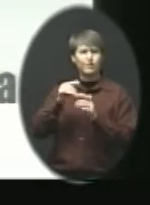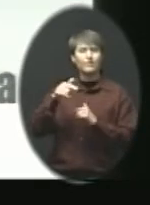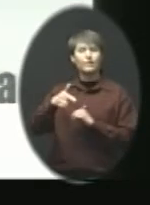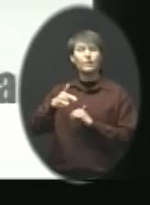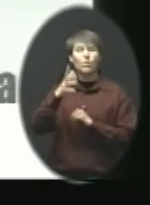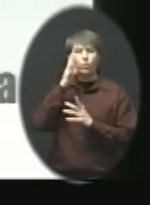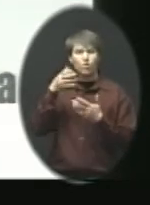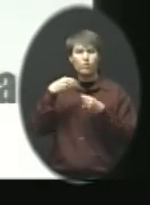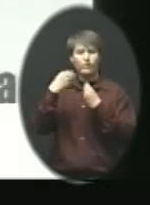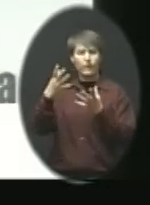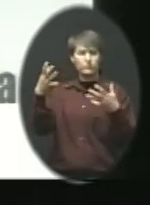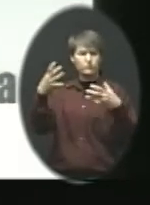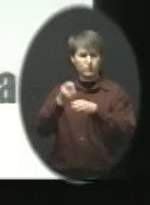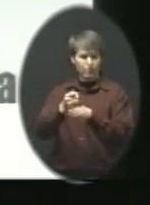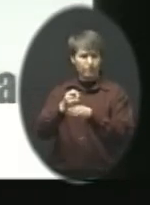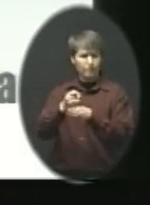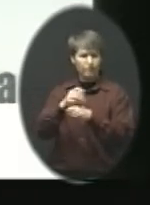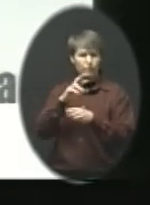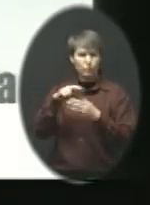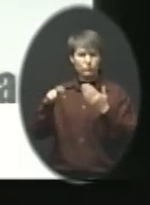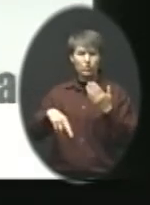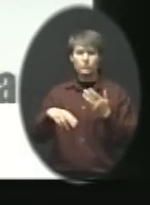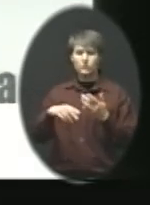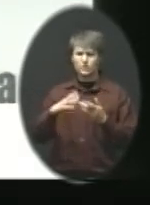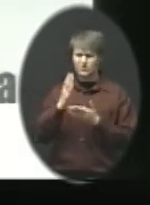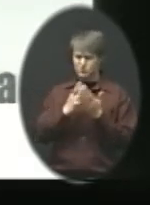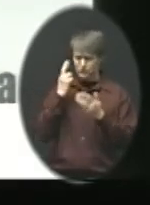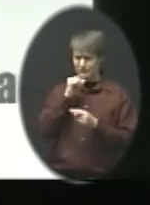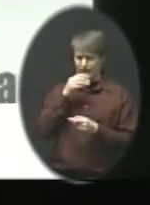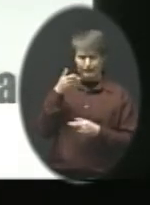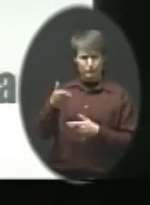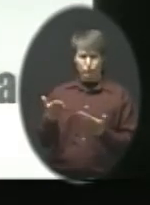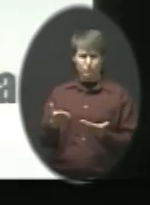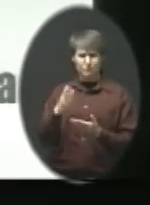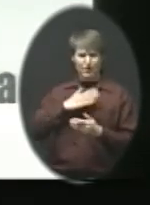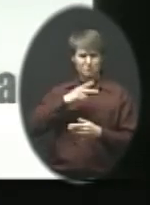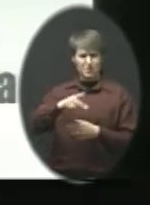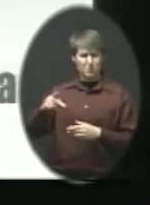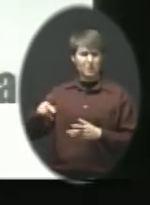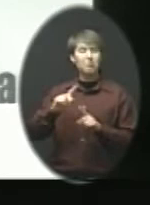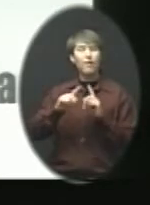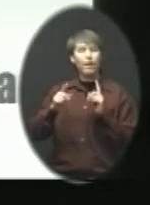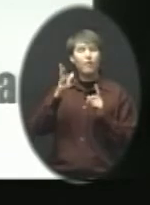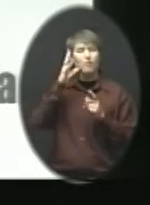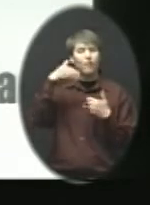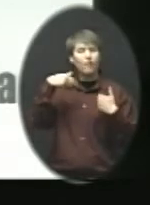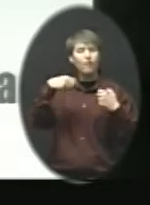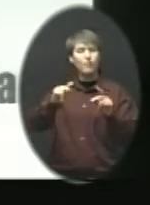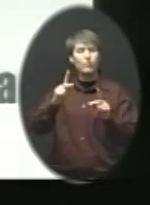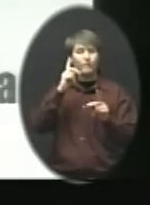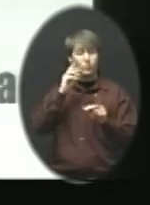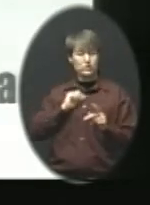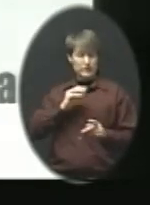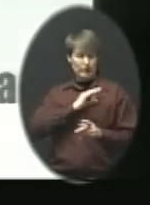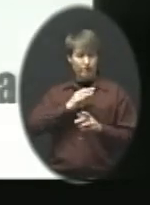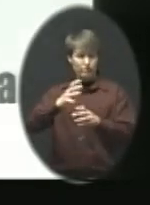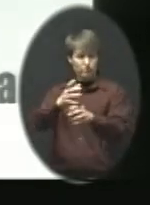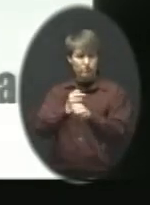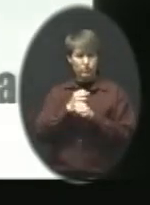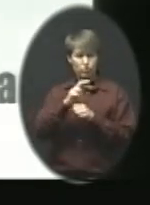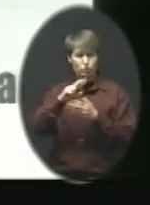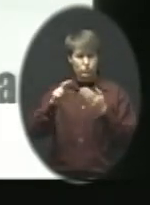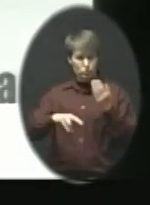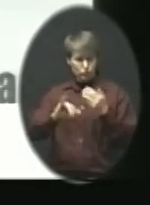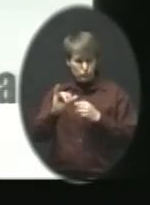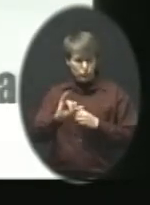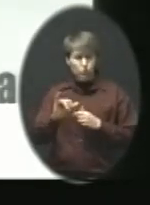and for some reason it's not on the slide here, but we'll have an opportunity for staff to get results from this, and we're